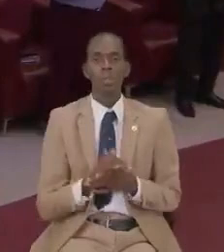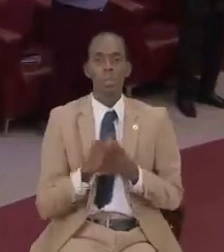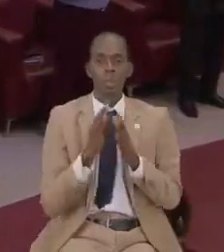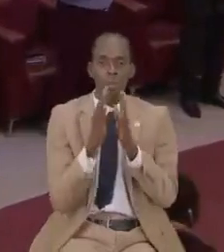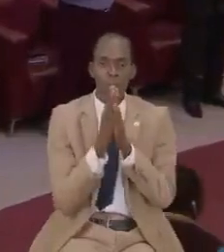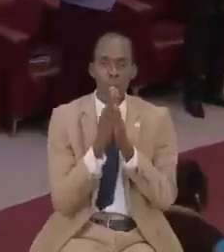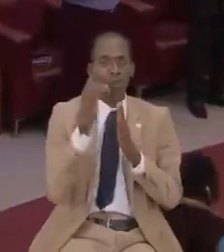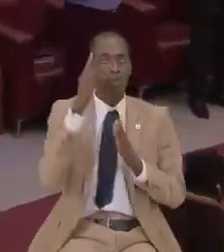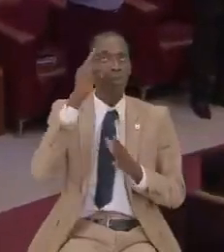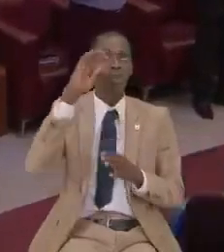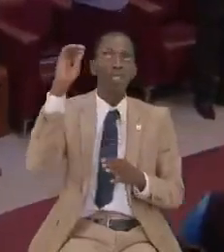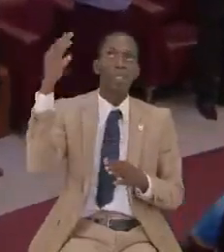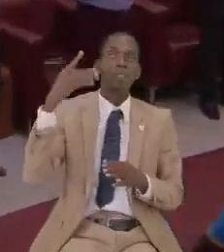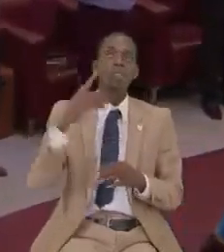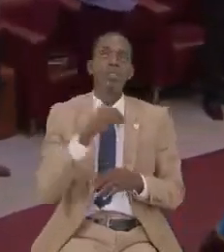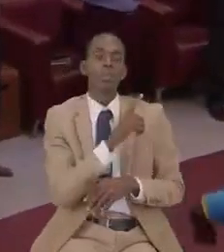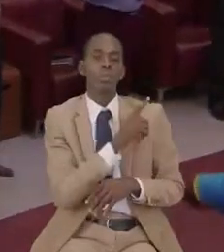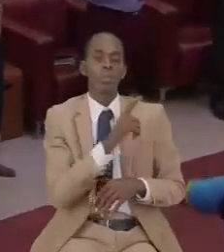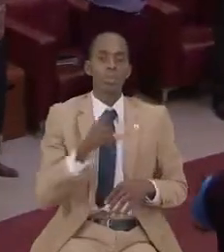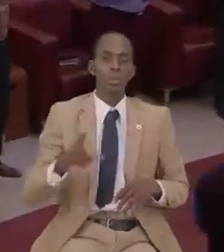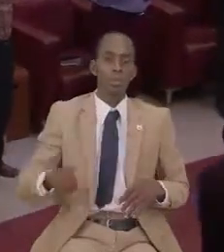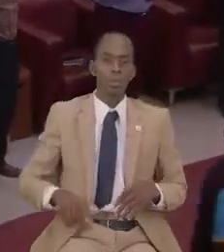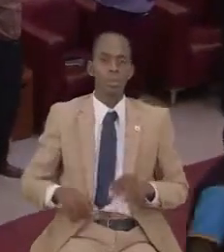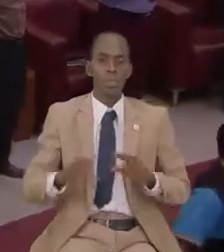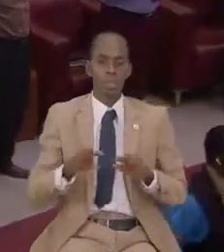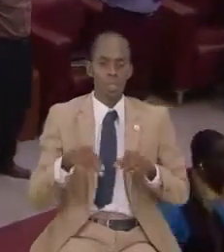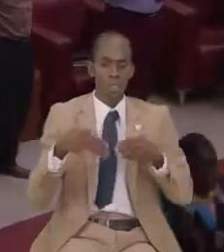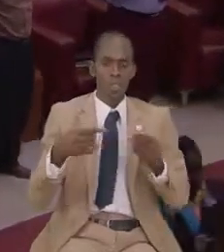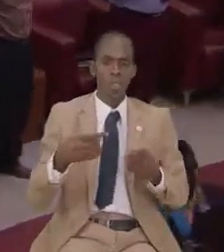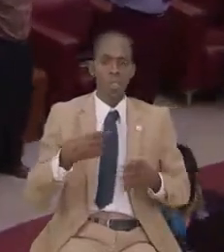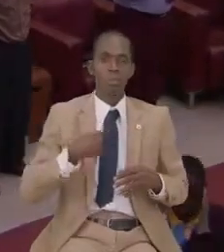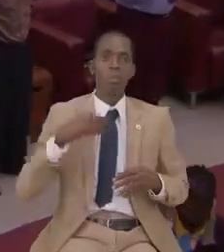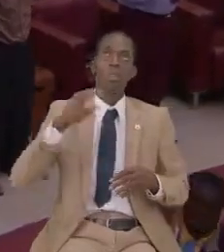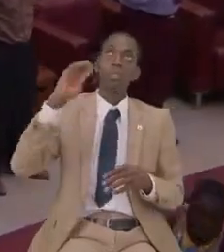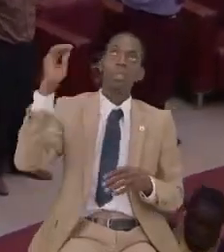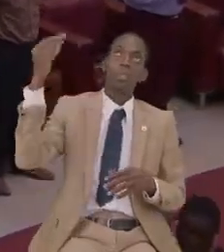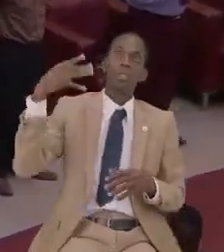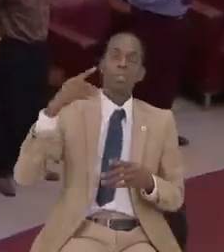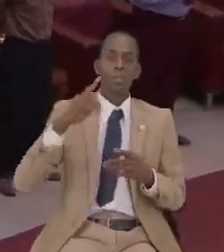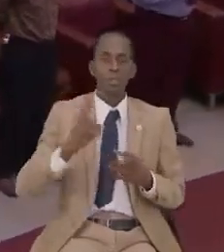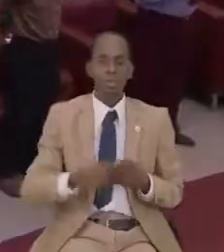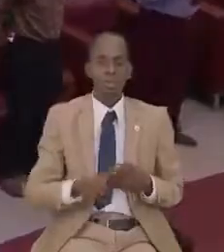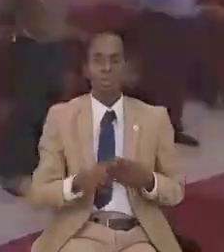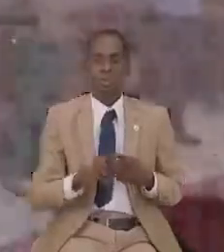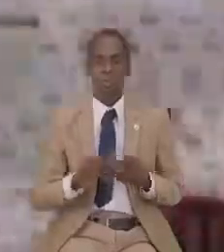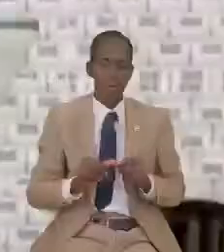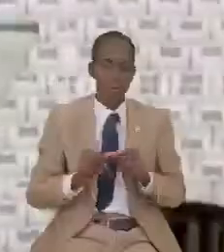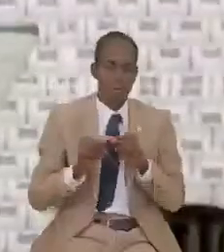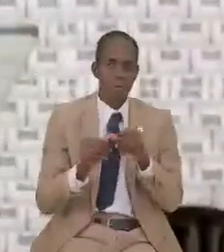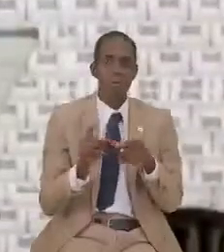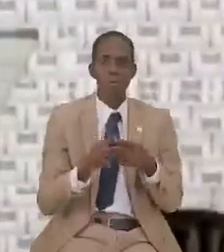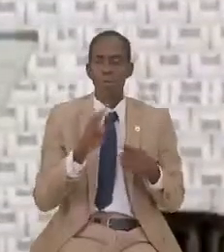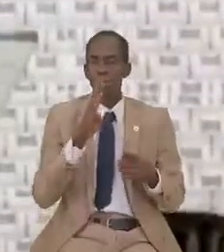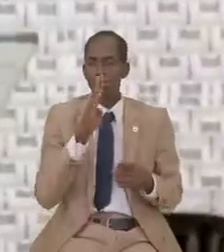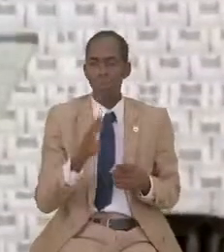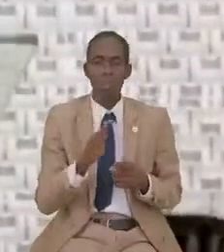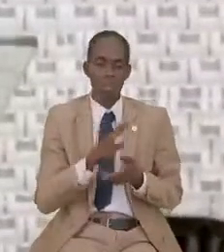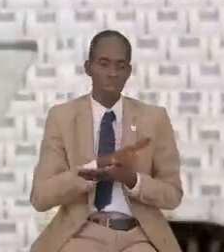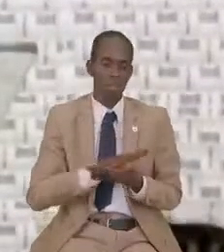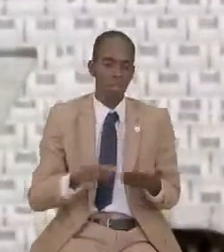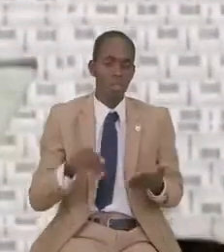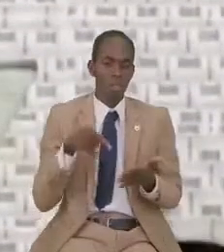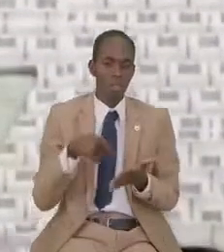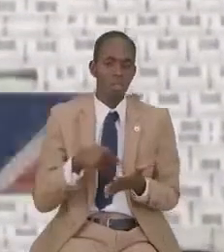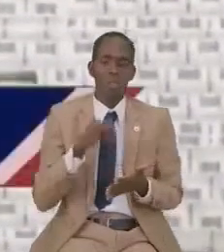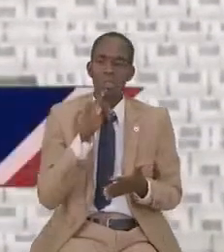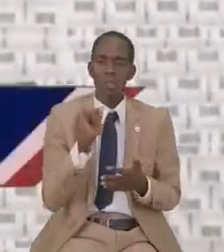Pray for grace. Lord, give me grace to remain undefiled. It's a new